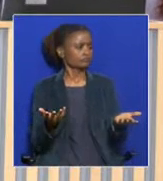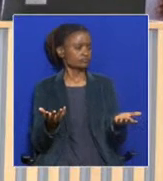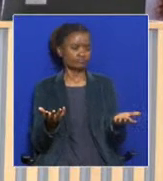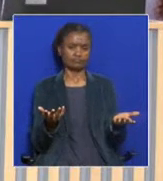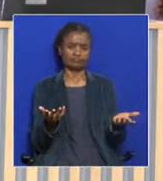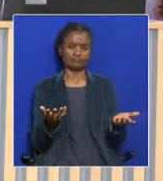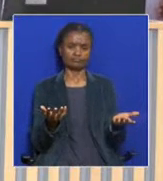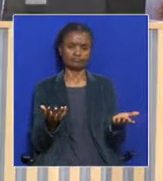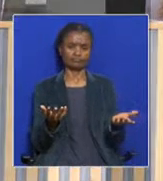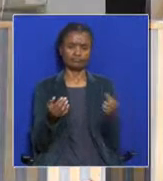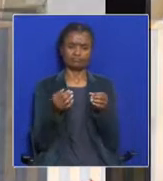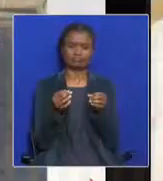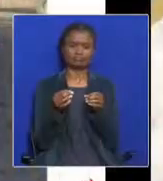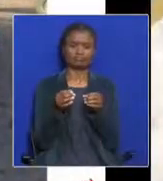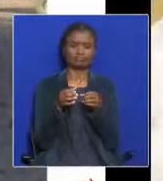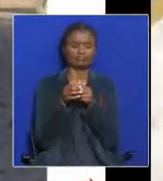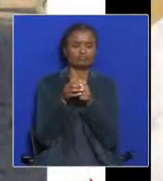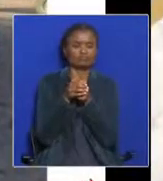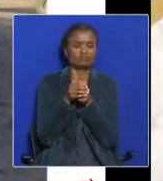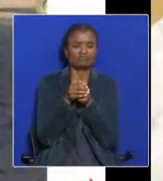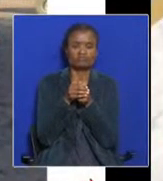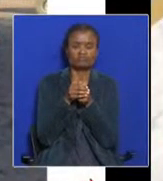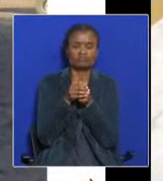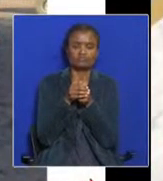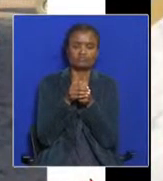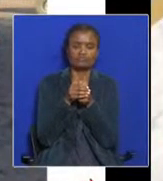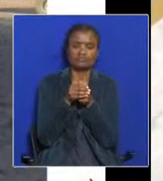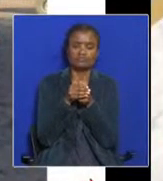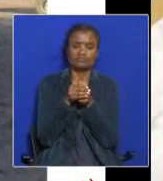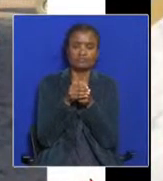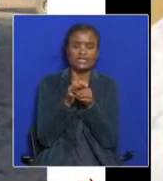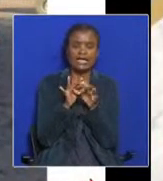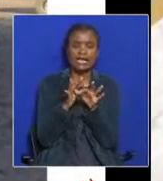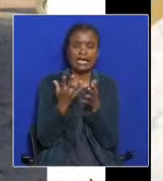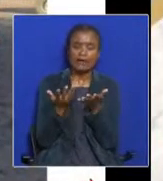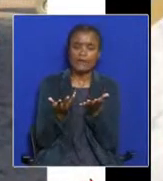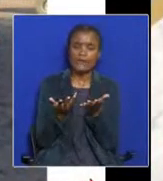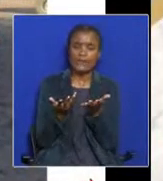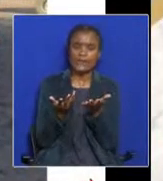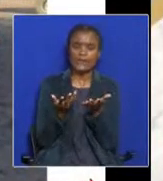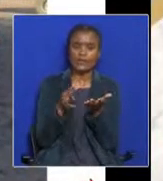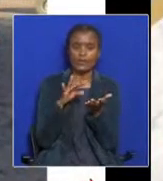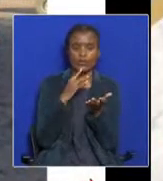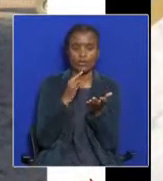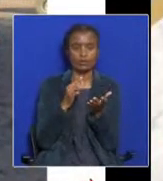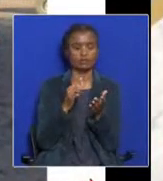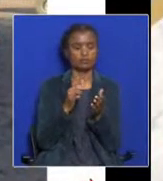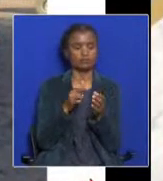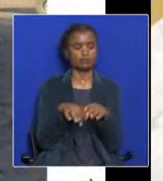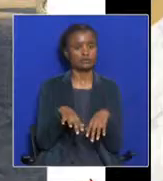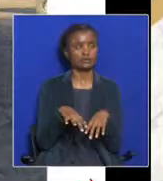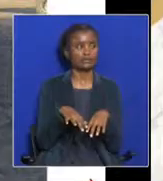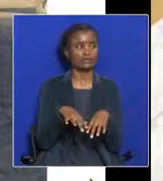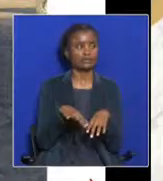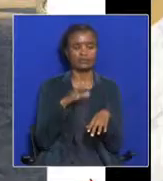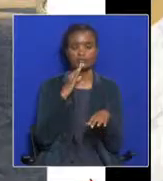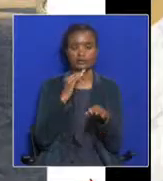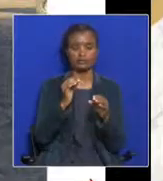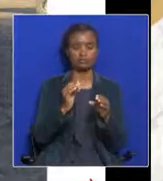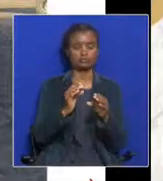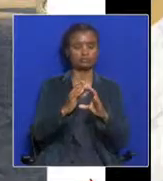are not just alongside each other, but they are against each other. So how much more congested can it be?